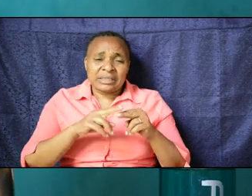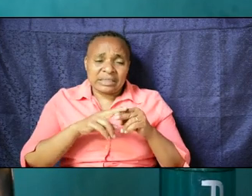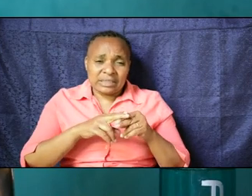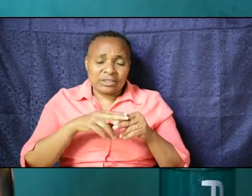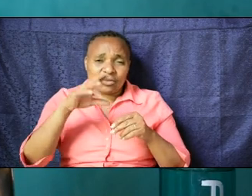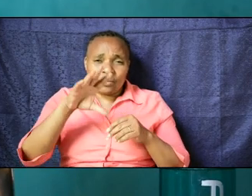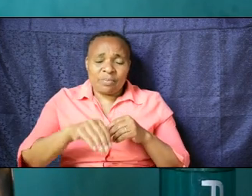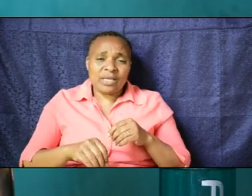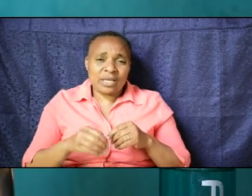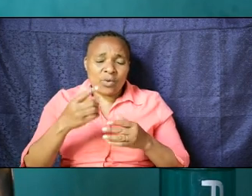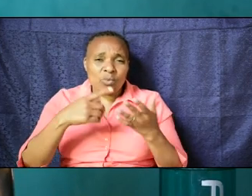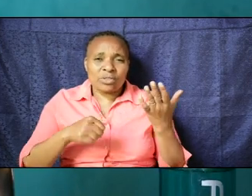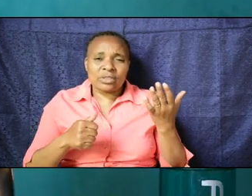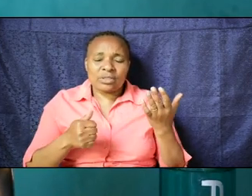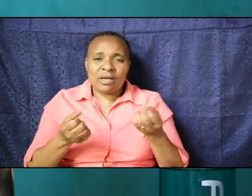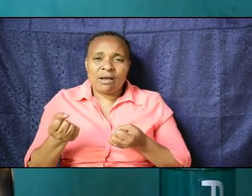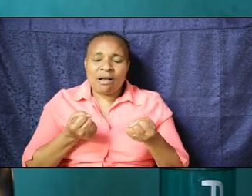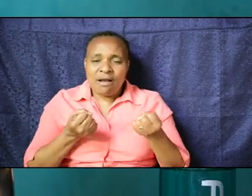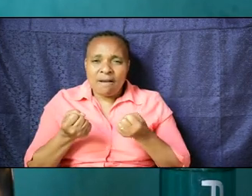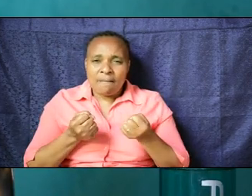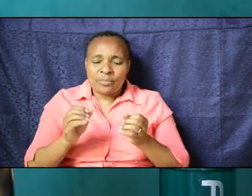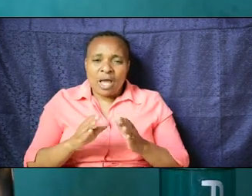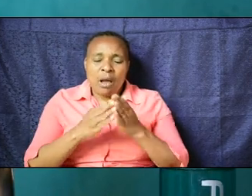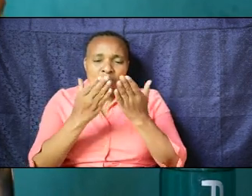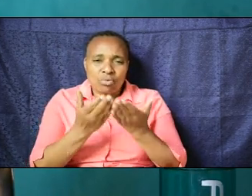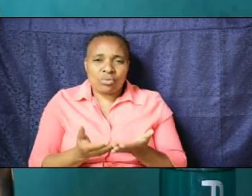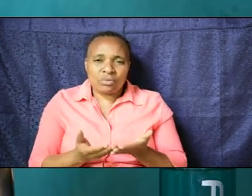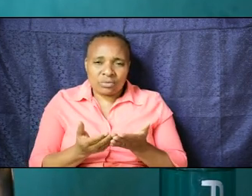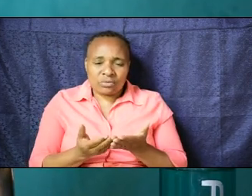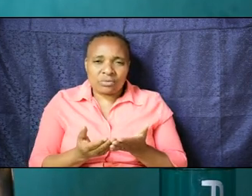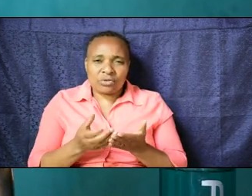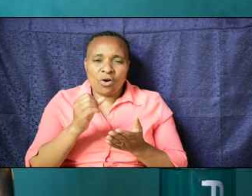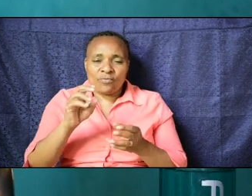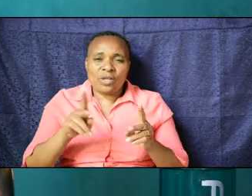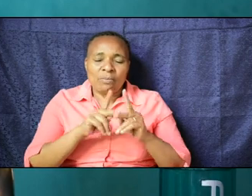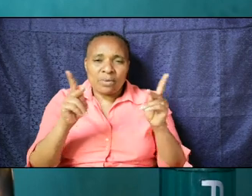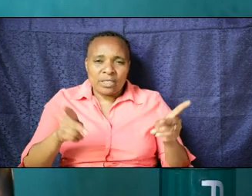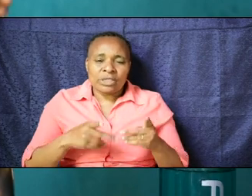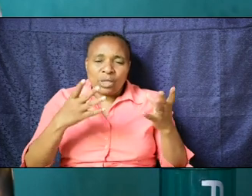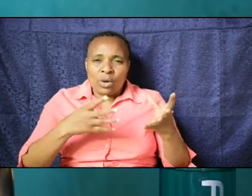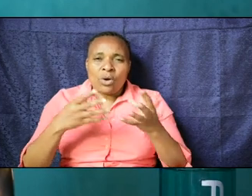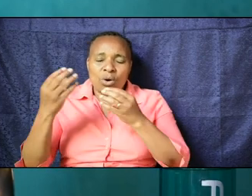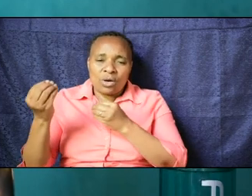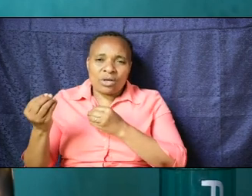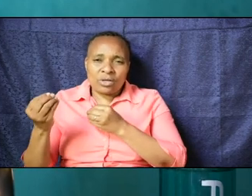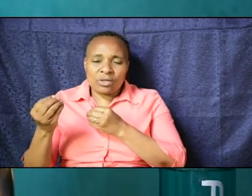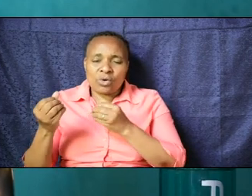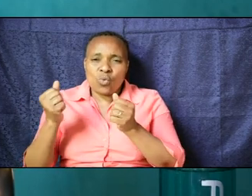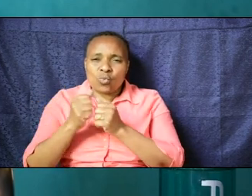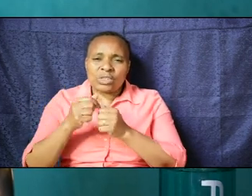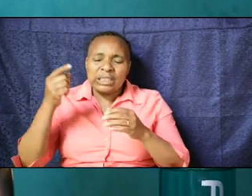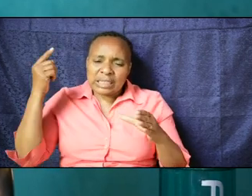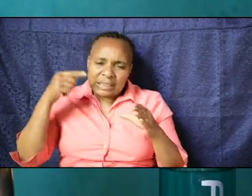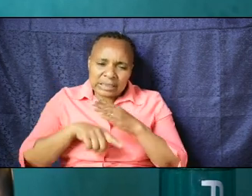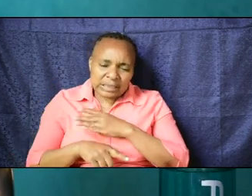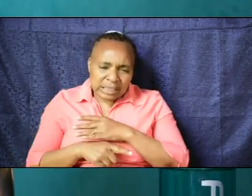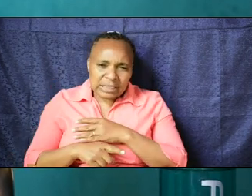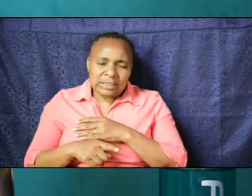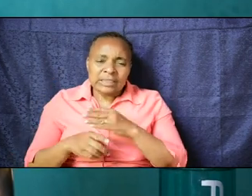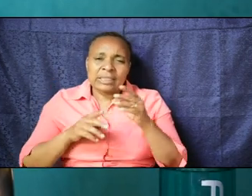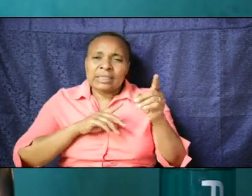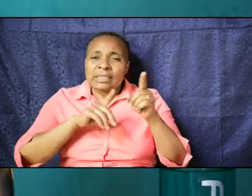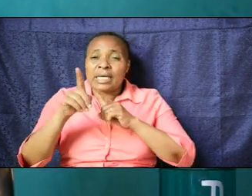out. And guess what he finds? A booklet of the place they were going with a detailed map